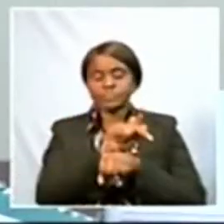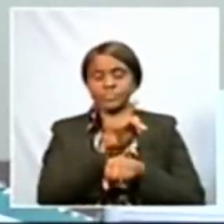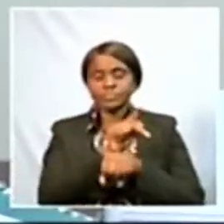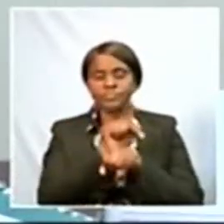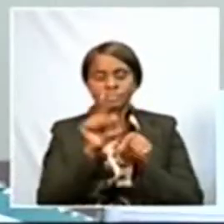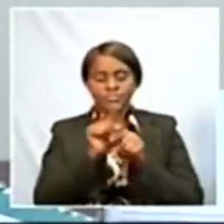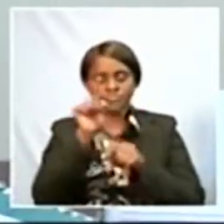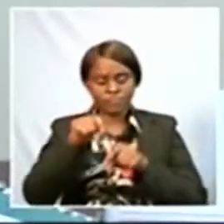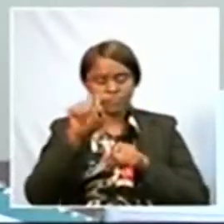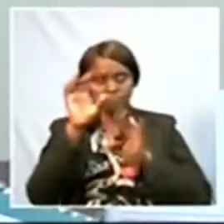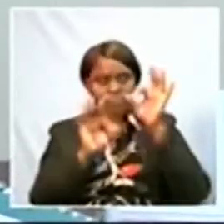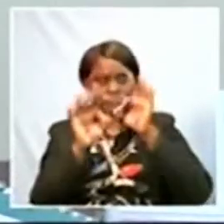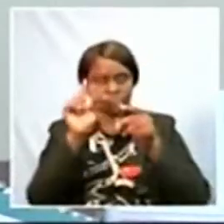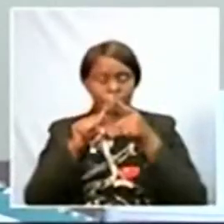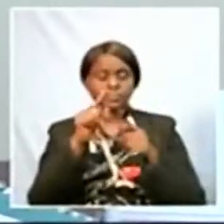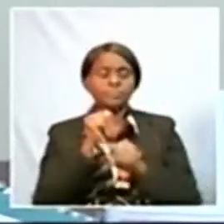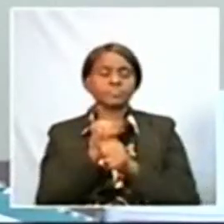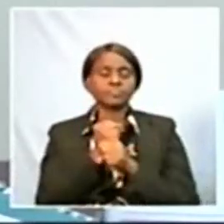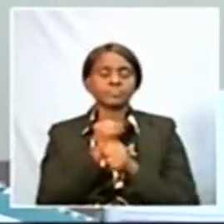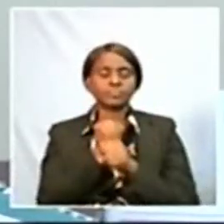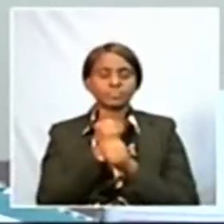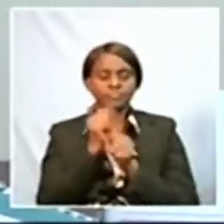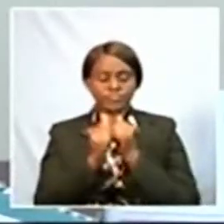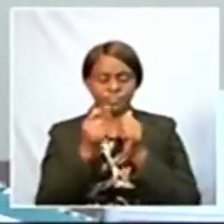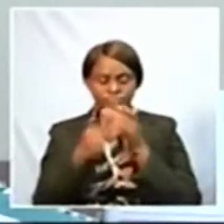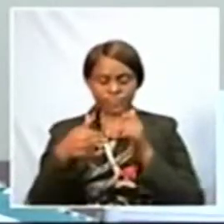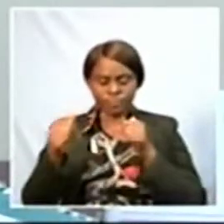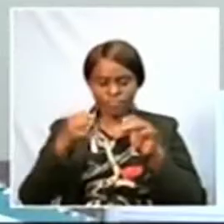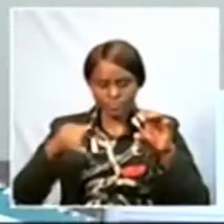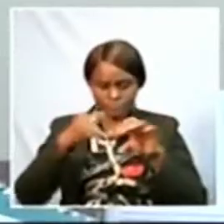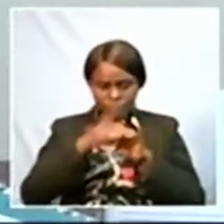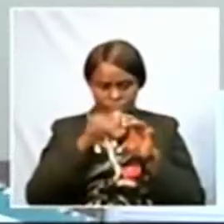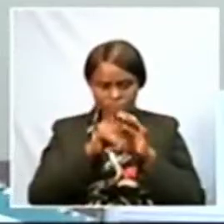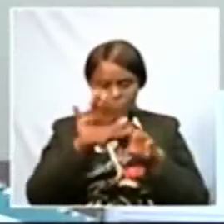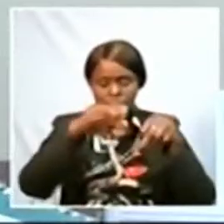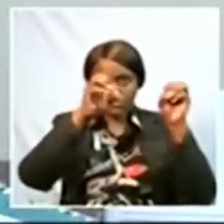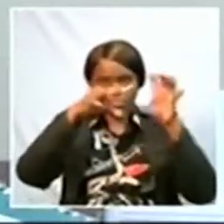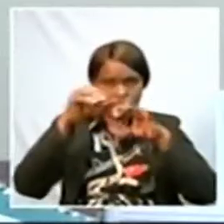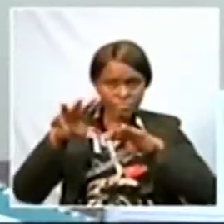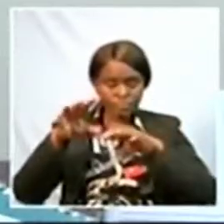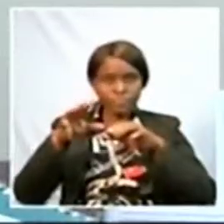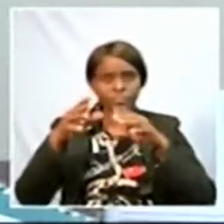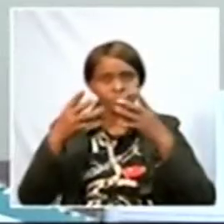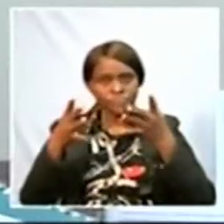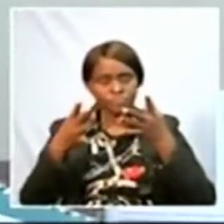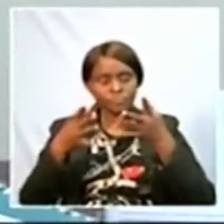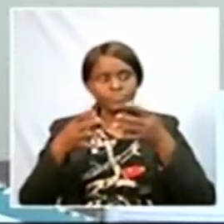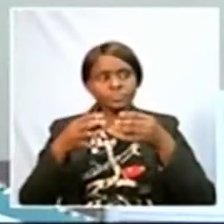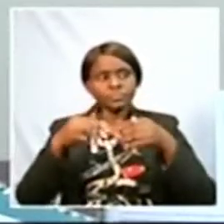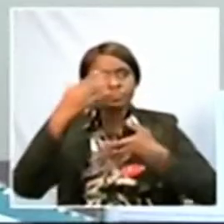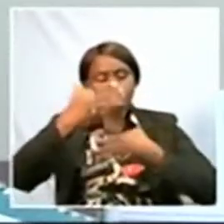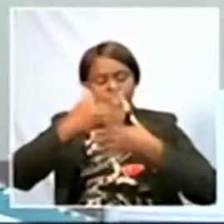needed adjustments to the scope of works, which included provision of electricity, provision of